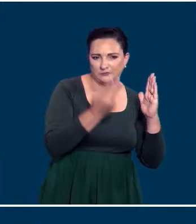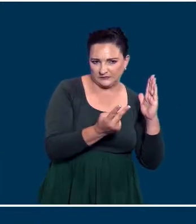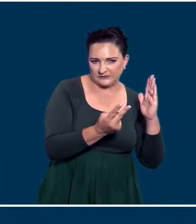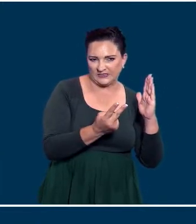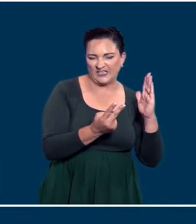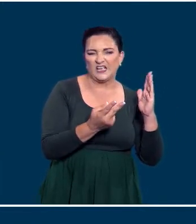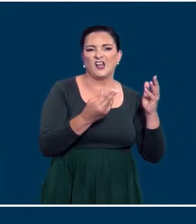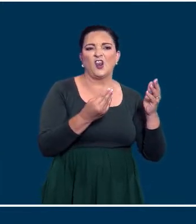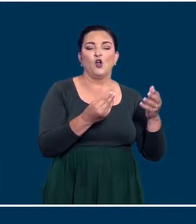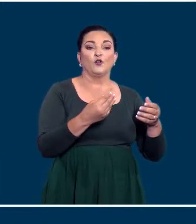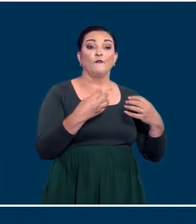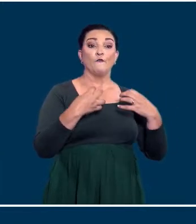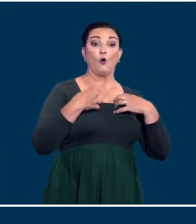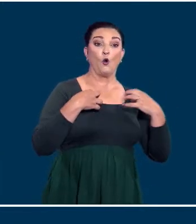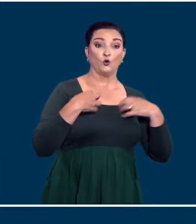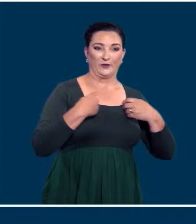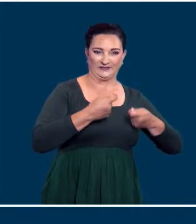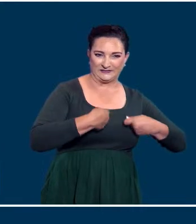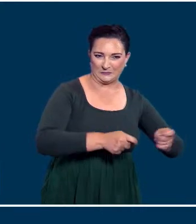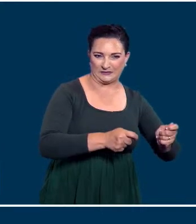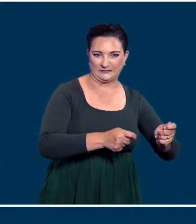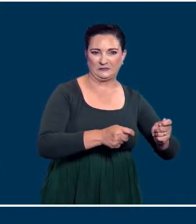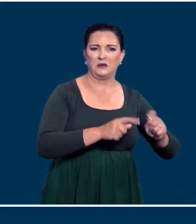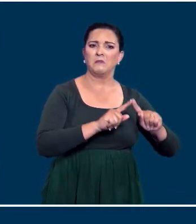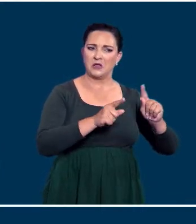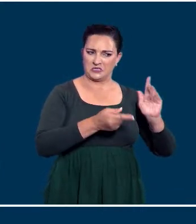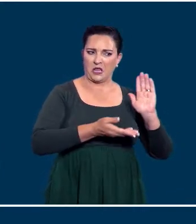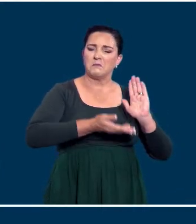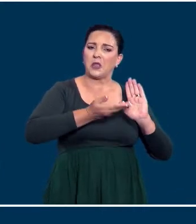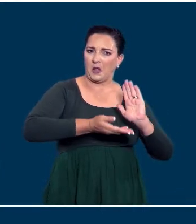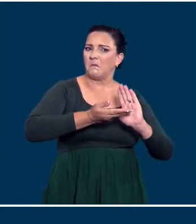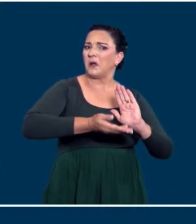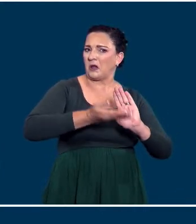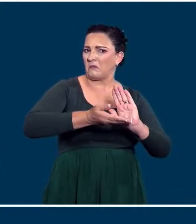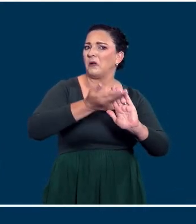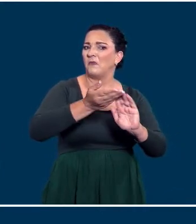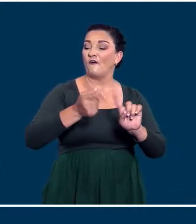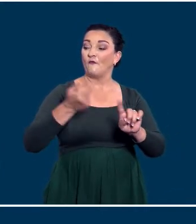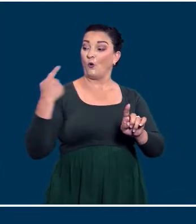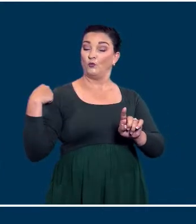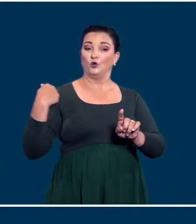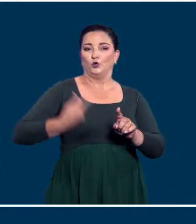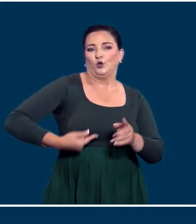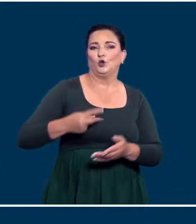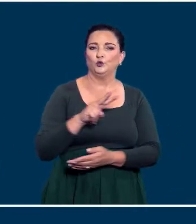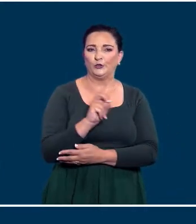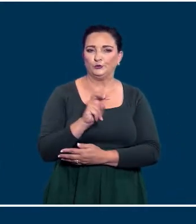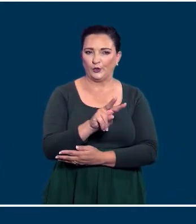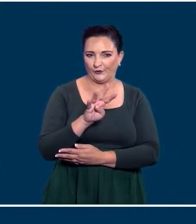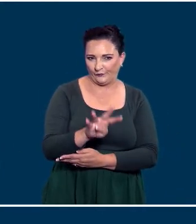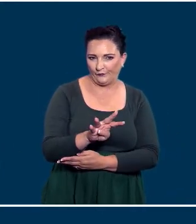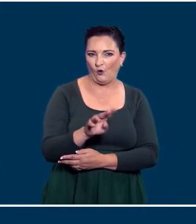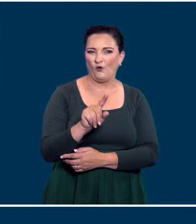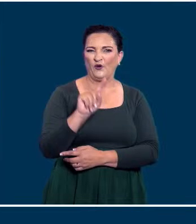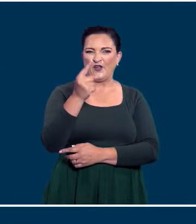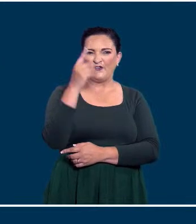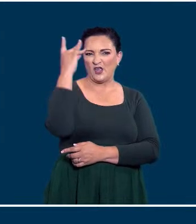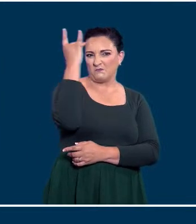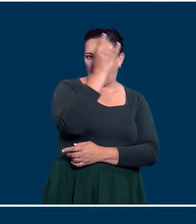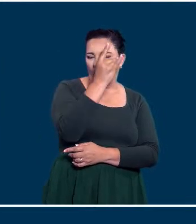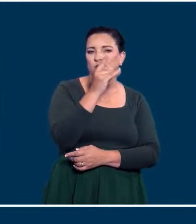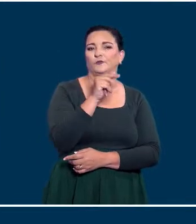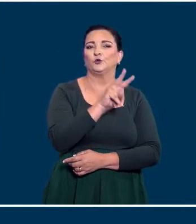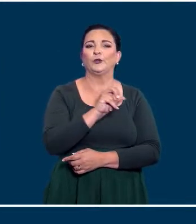that has picked up reasonably well very late in 2024 and into the first months of